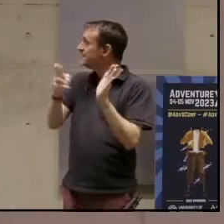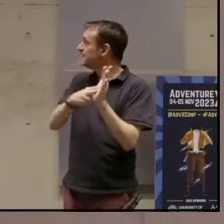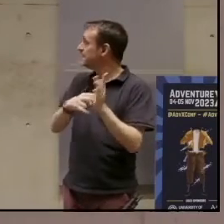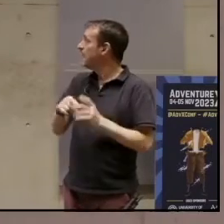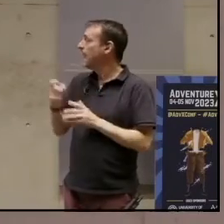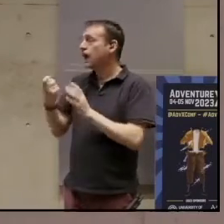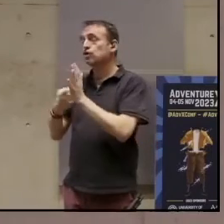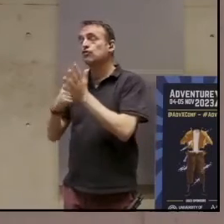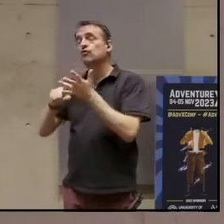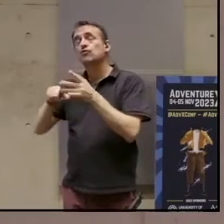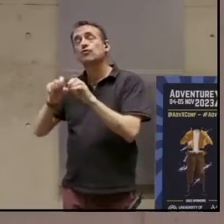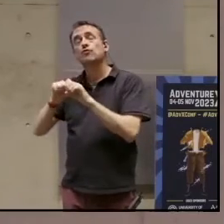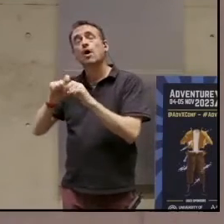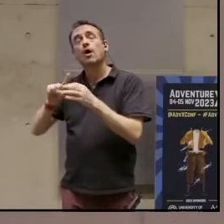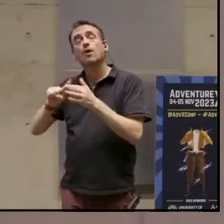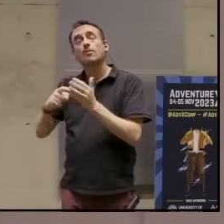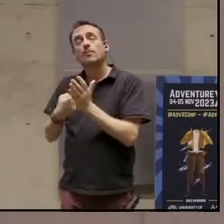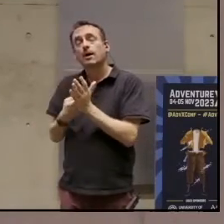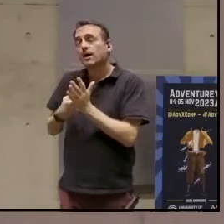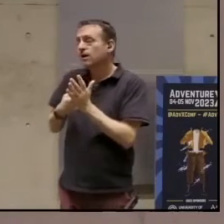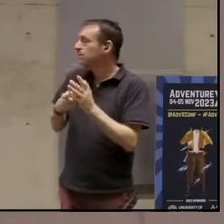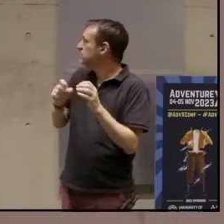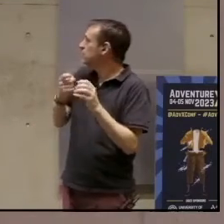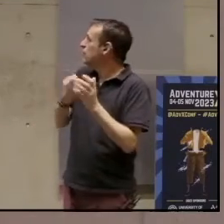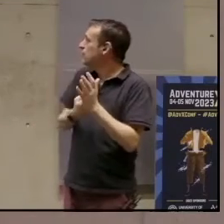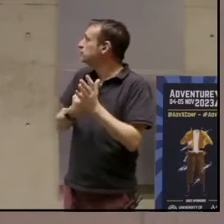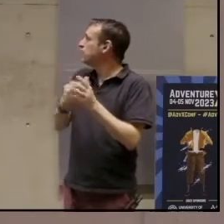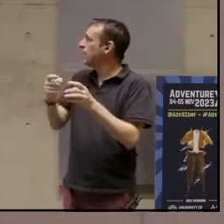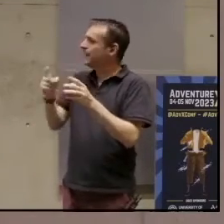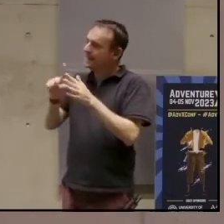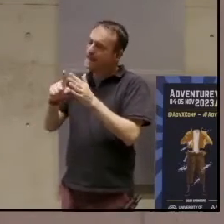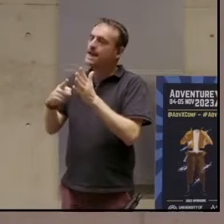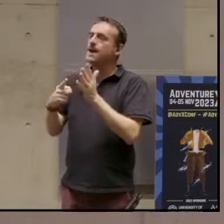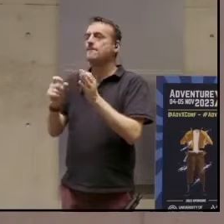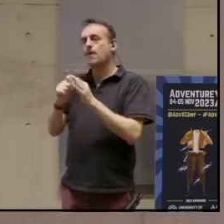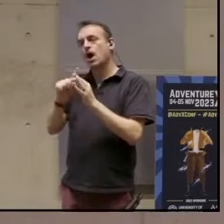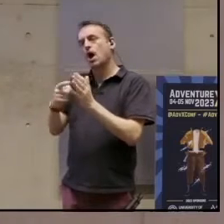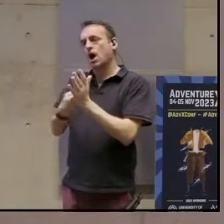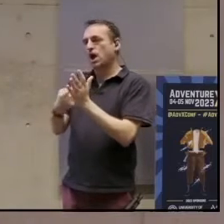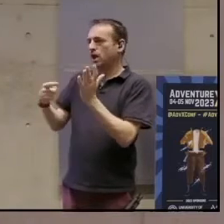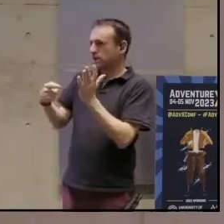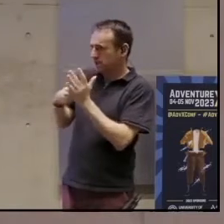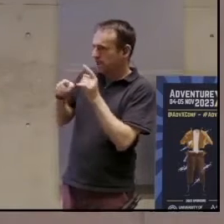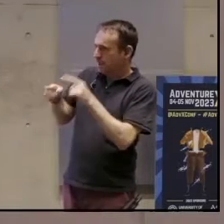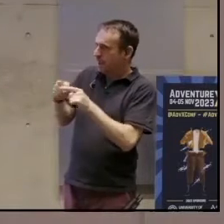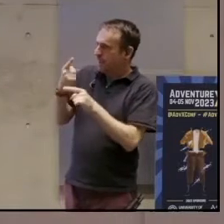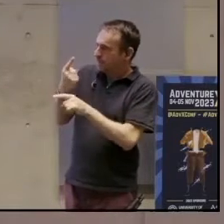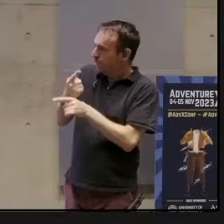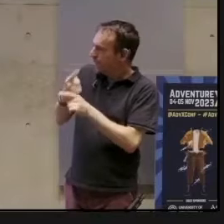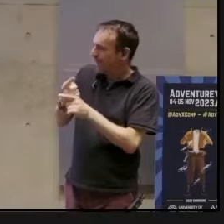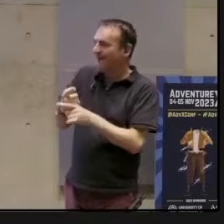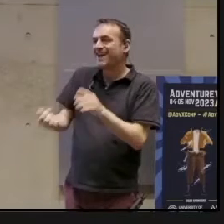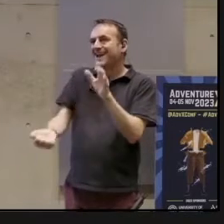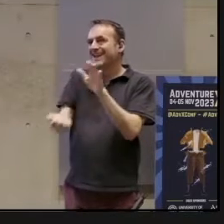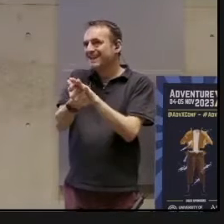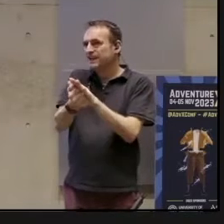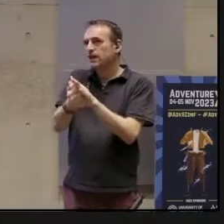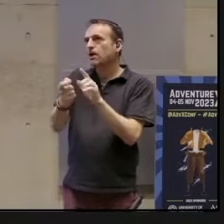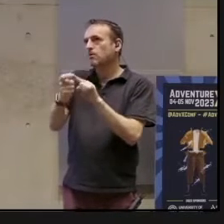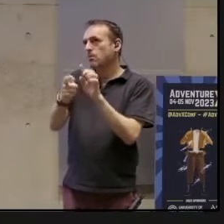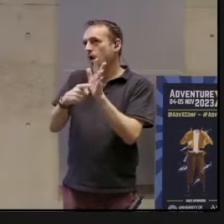Also, psychological-based storytelling leads to plot armor, manufactured conflict, and false jeopardy. I'm not going to talk about those. We're going to talk about the idiot plot for a second. Remember